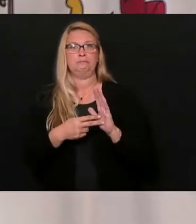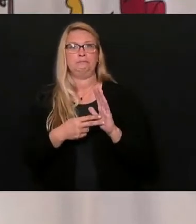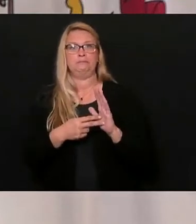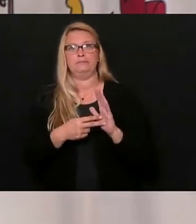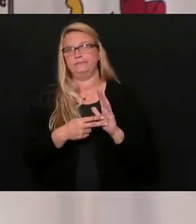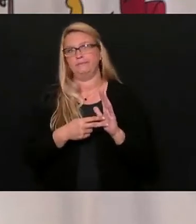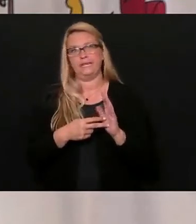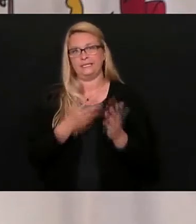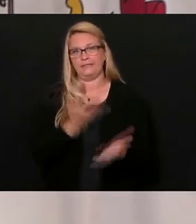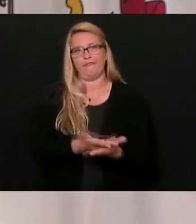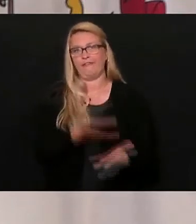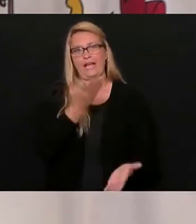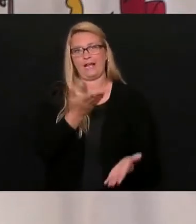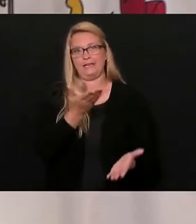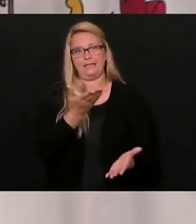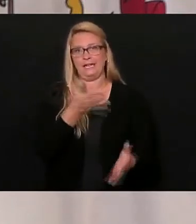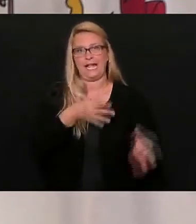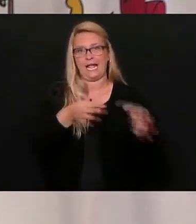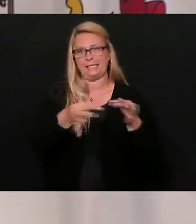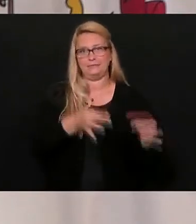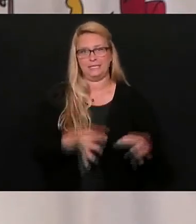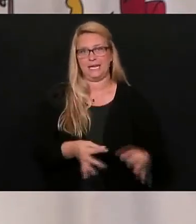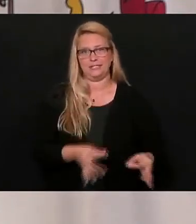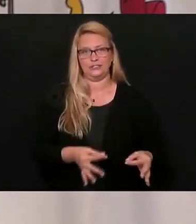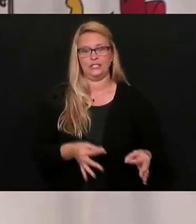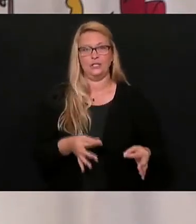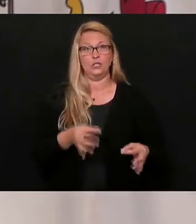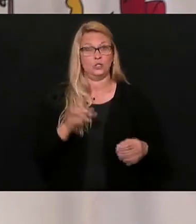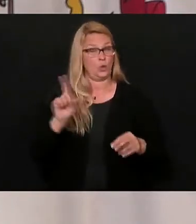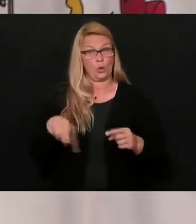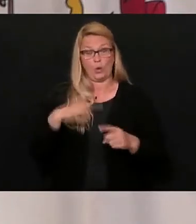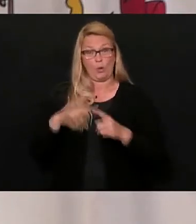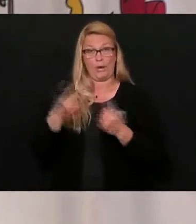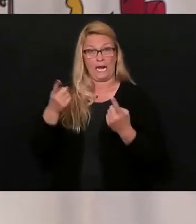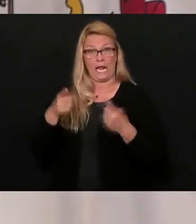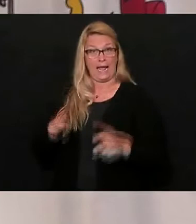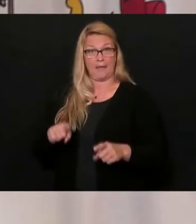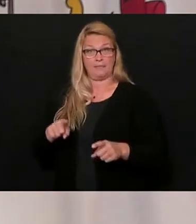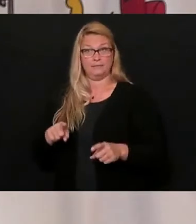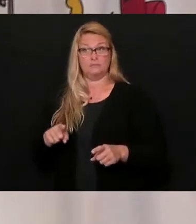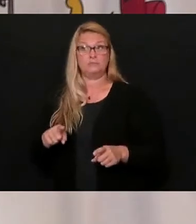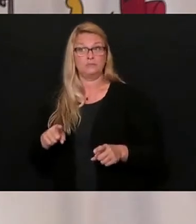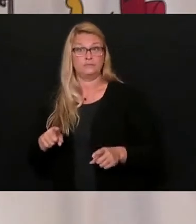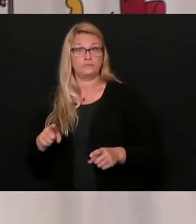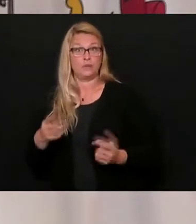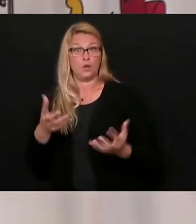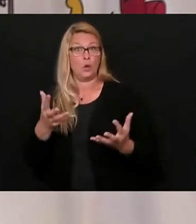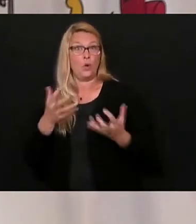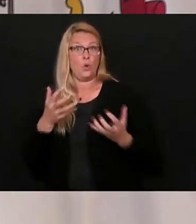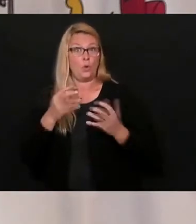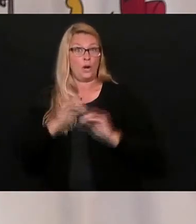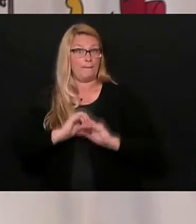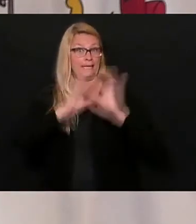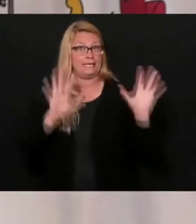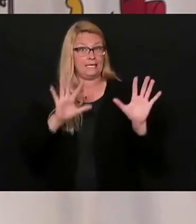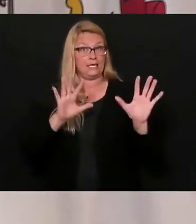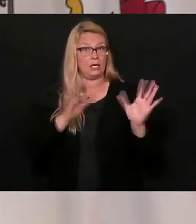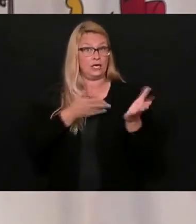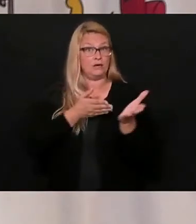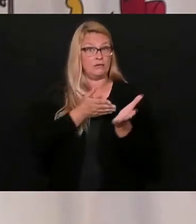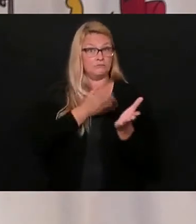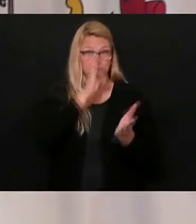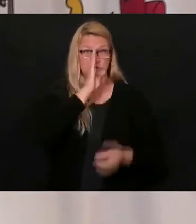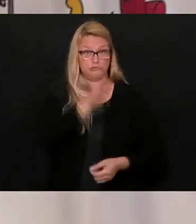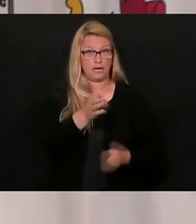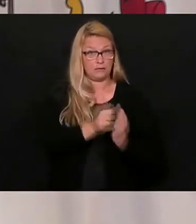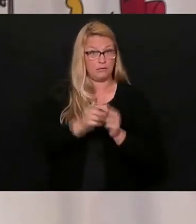very valid explanation, and when those things happen, we want to be completely transparent, and so